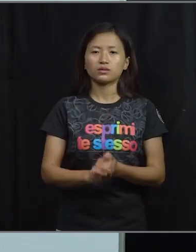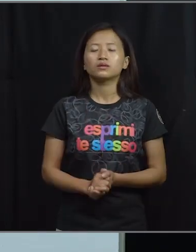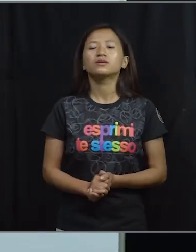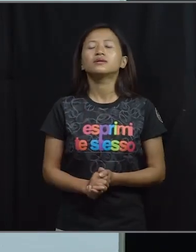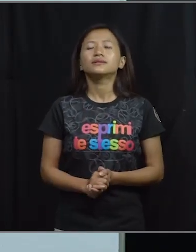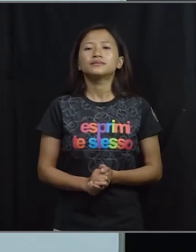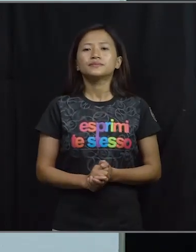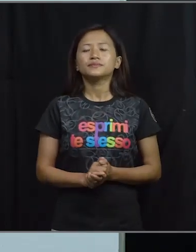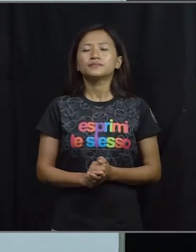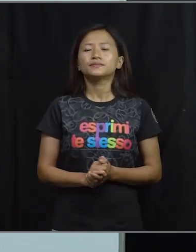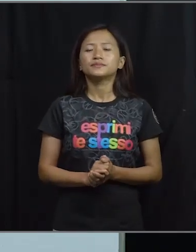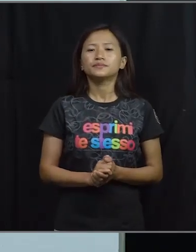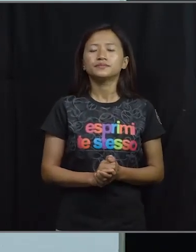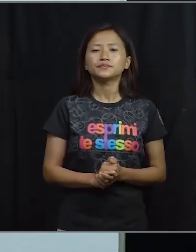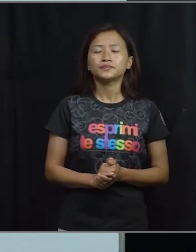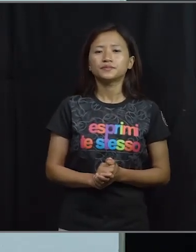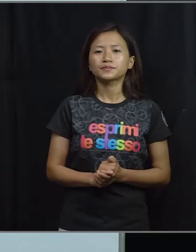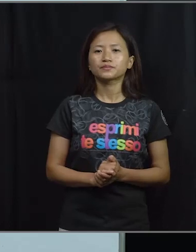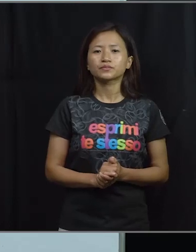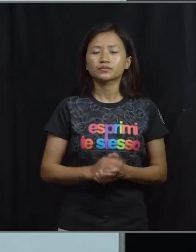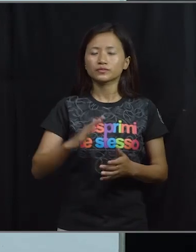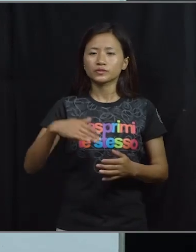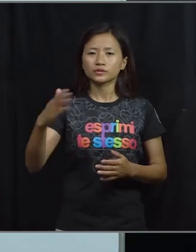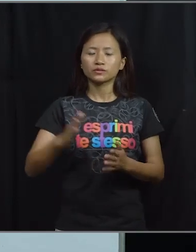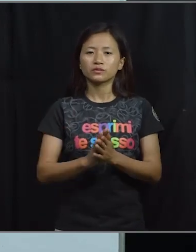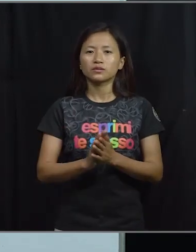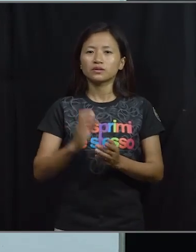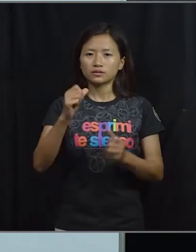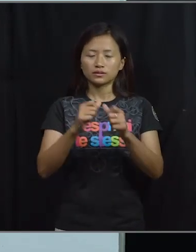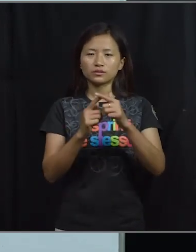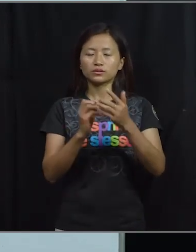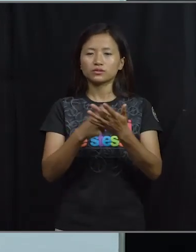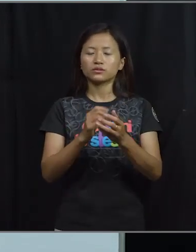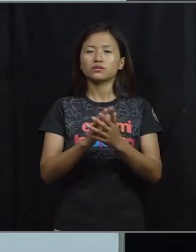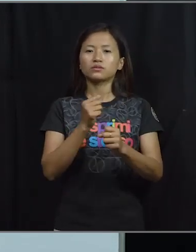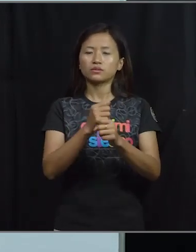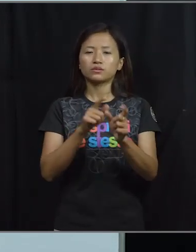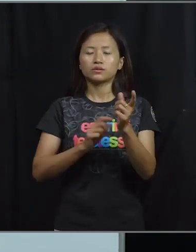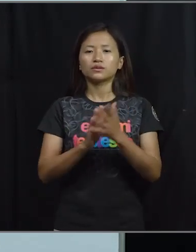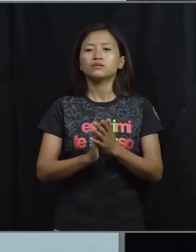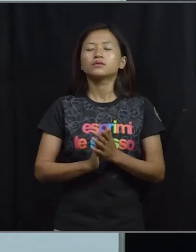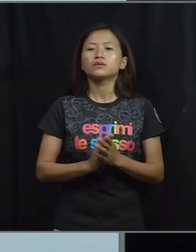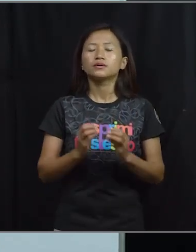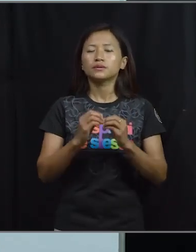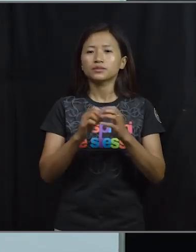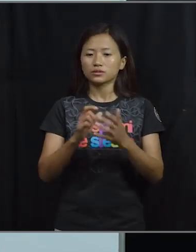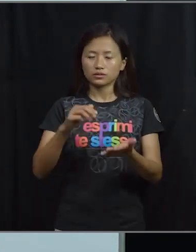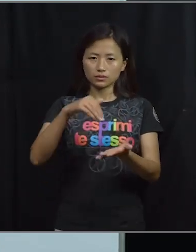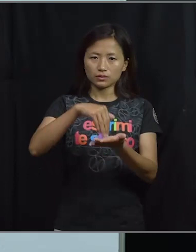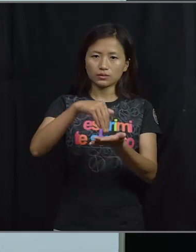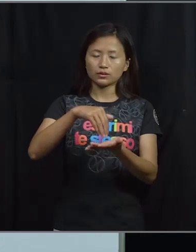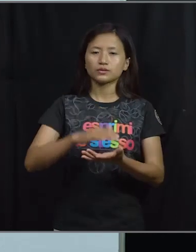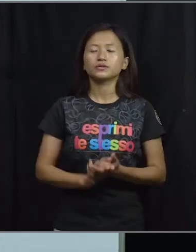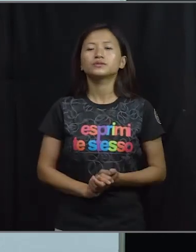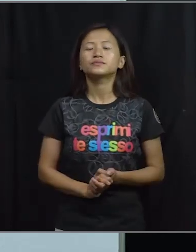services are known as service enterprises. We'll go to the next category of enterprises, that is based on location.